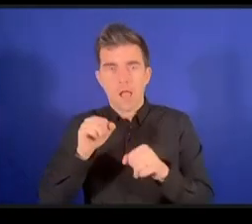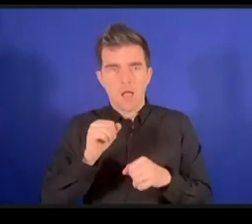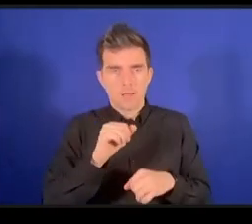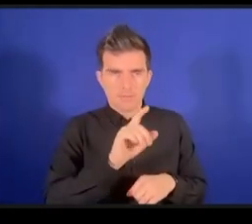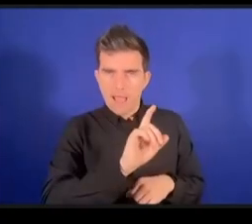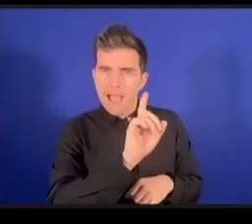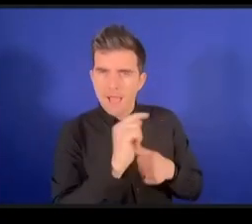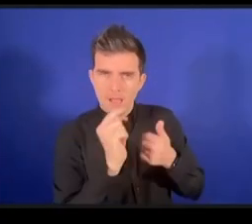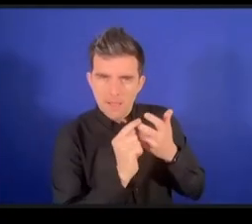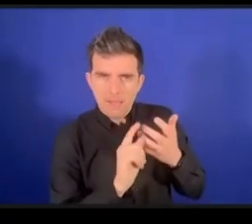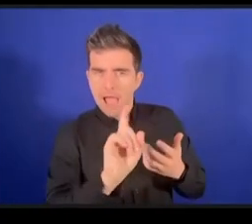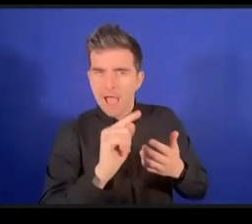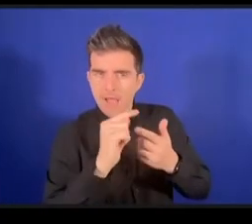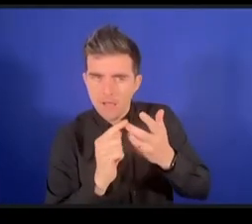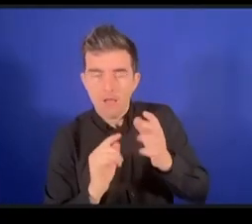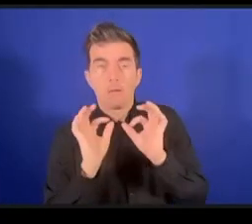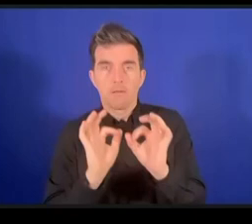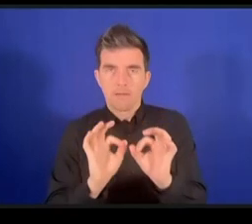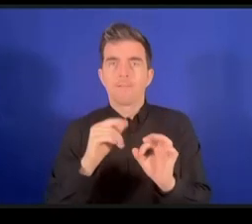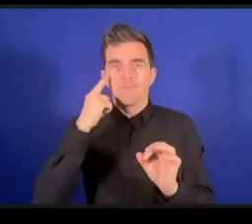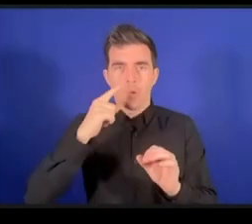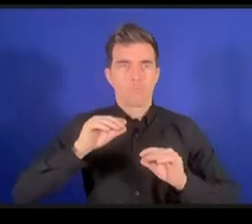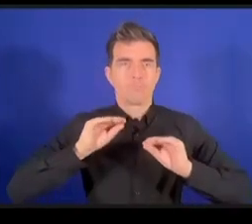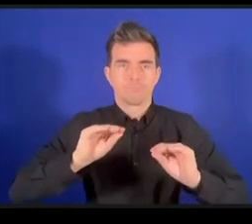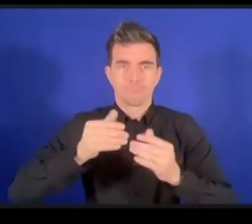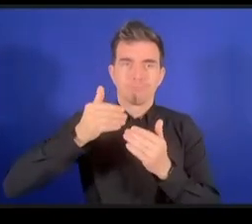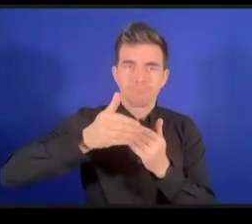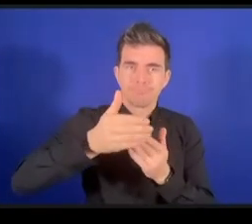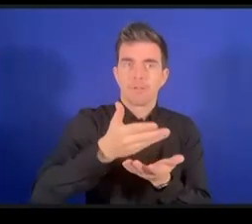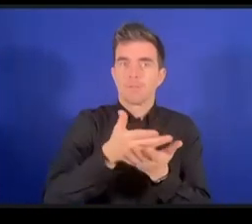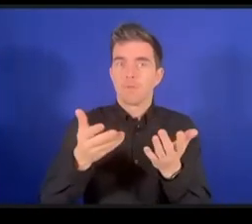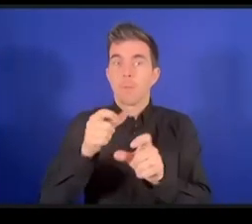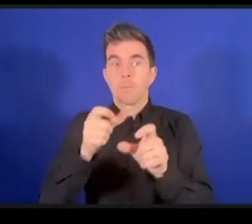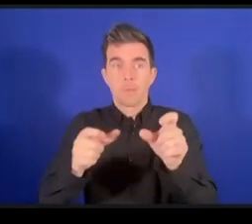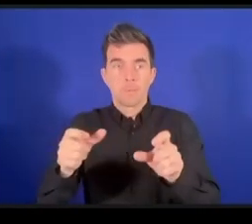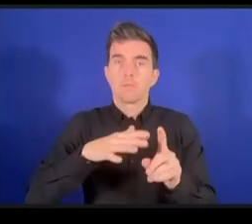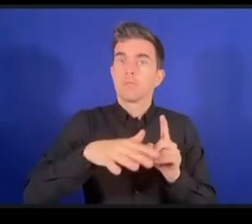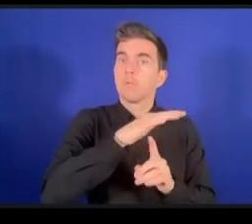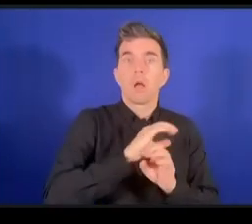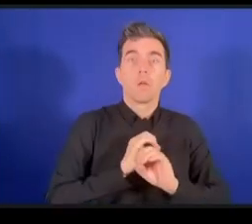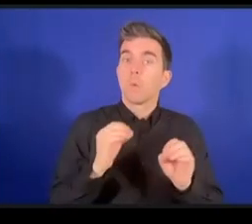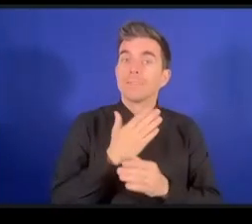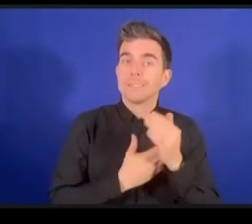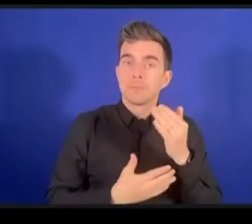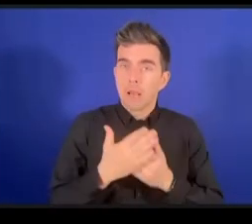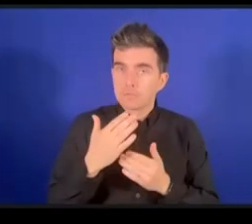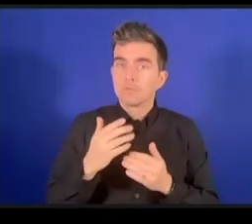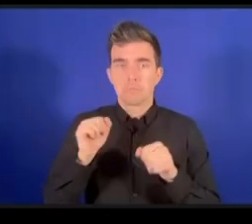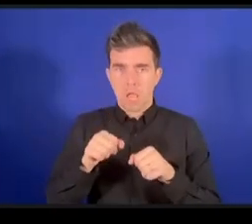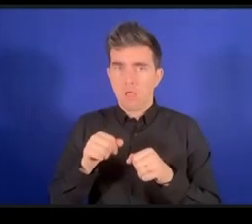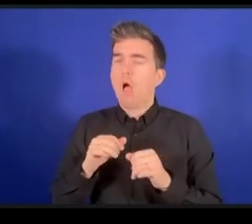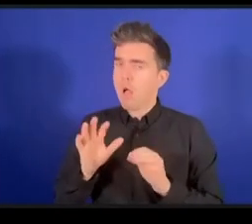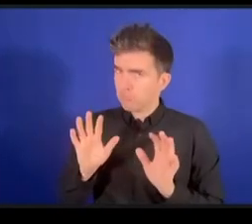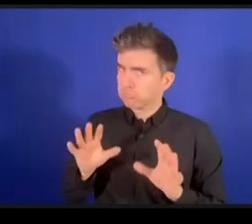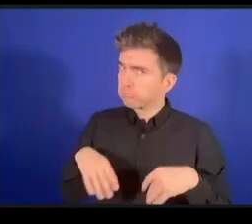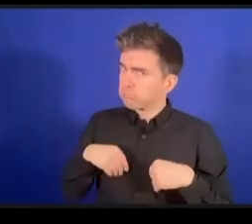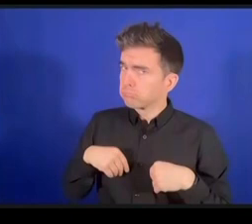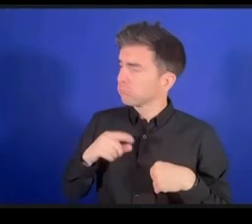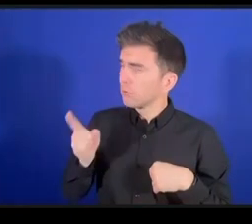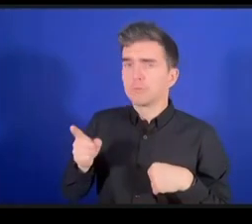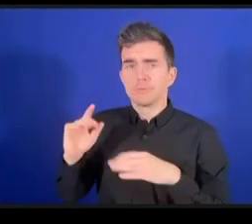the requirements and impacts of having these technologies accessible and not